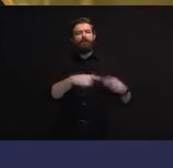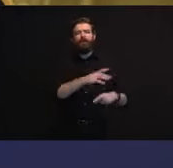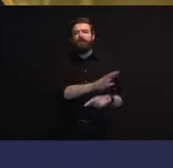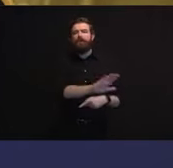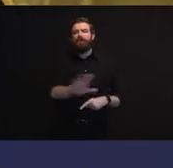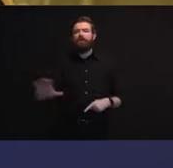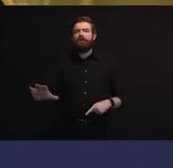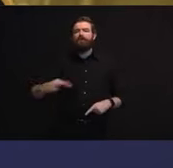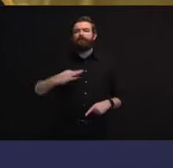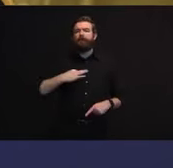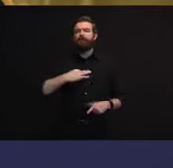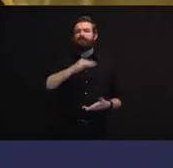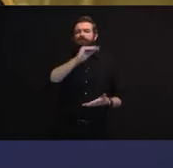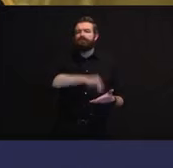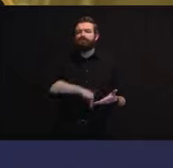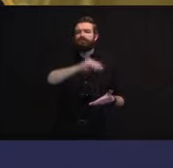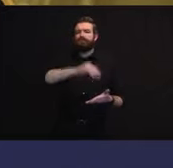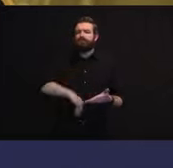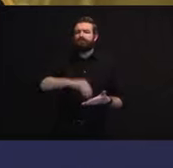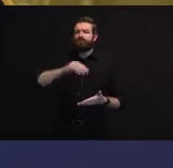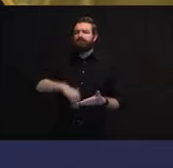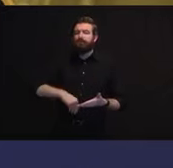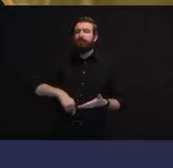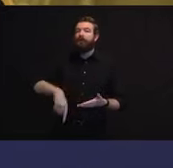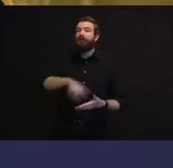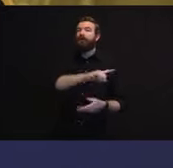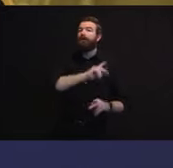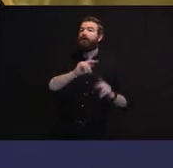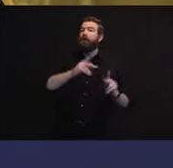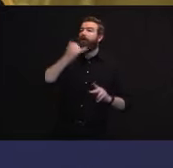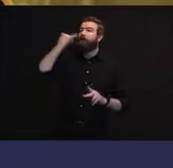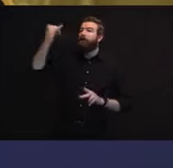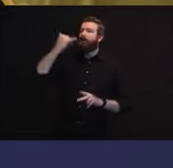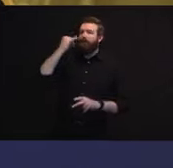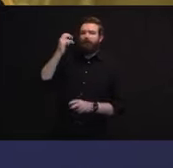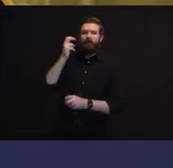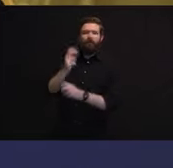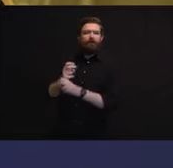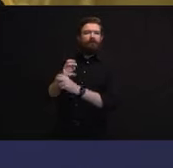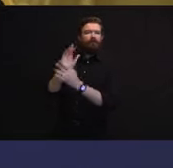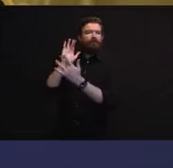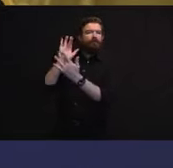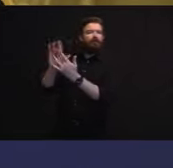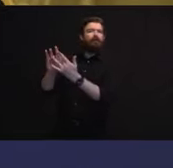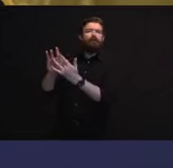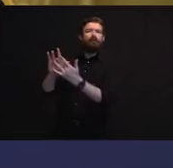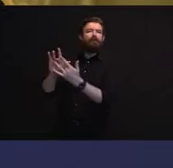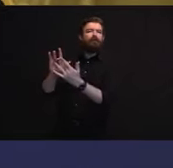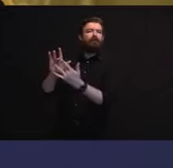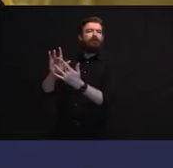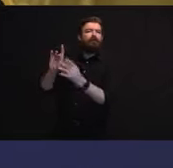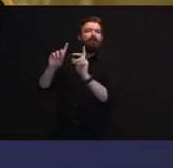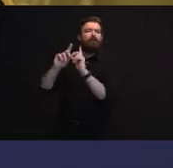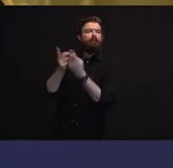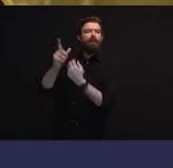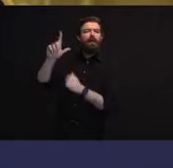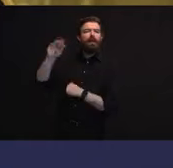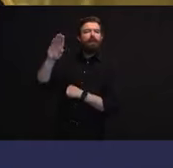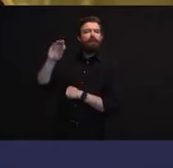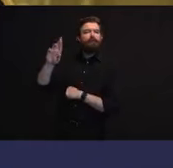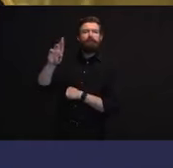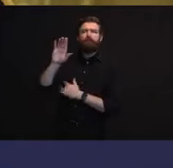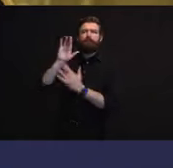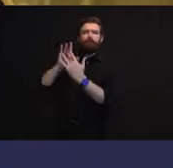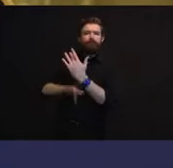not being able to get anybody on the phone. We've continued to hear from people that they can't get anybody on the phone, and now up to months at some